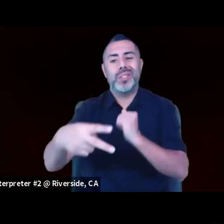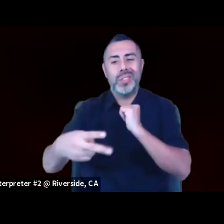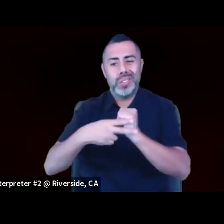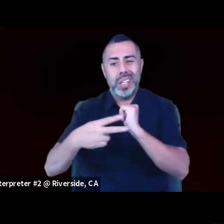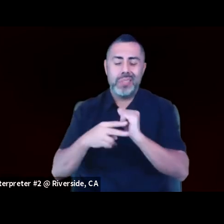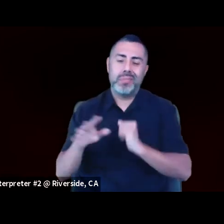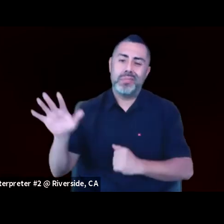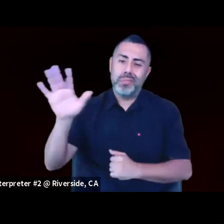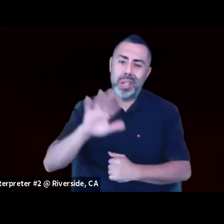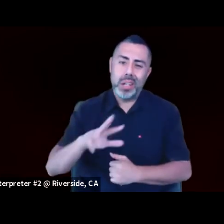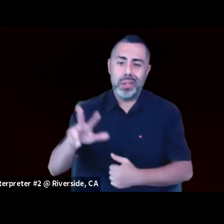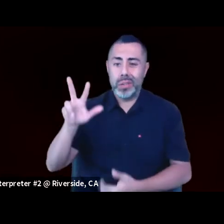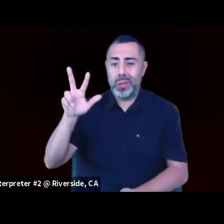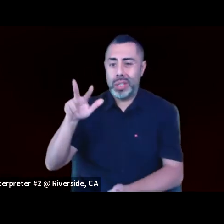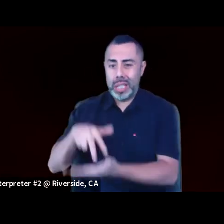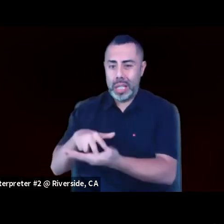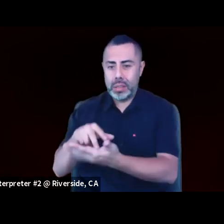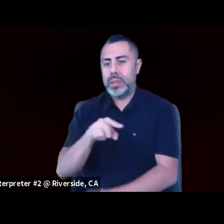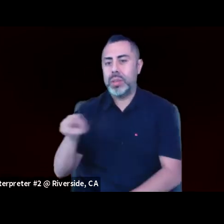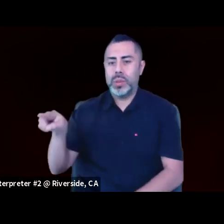$9,000.